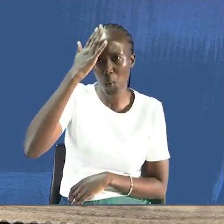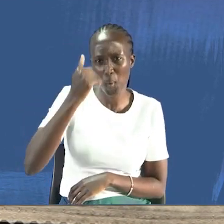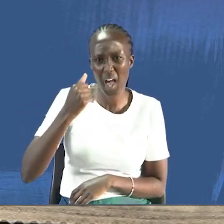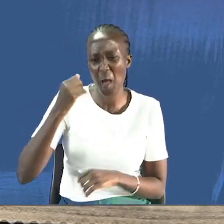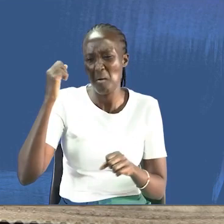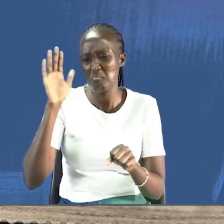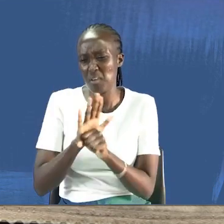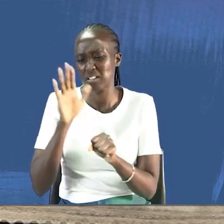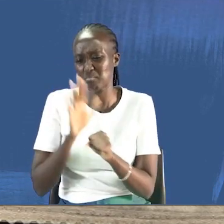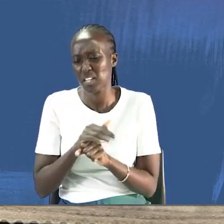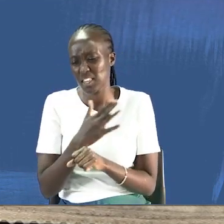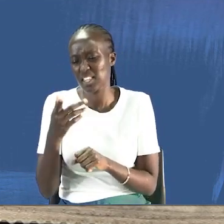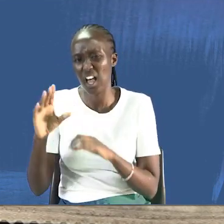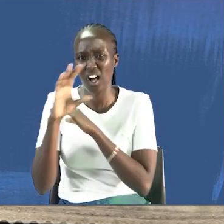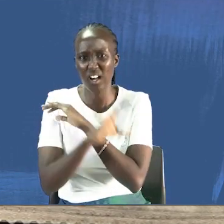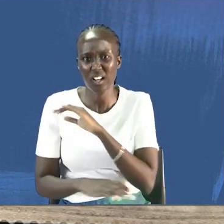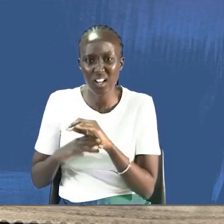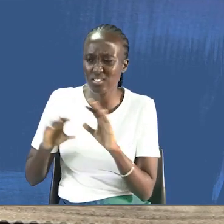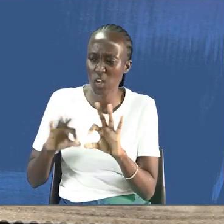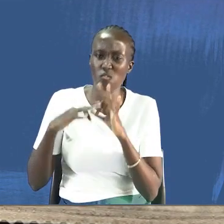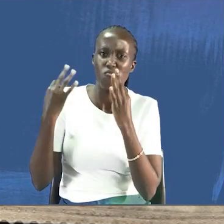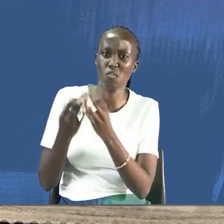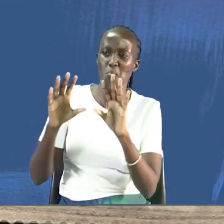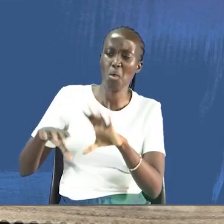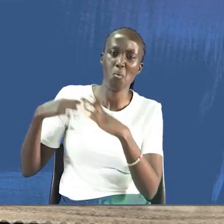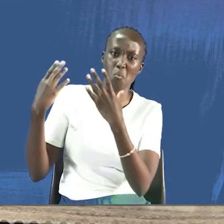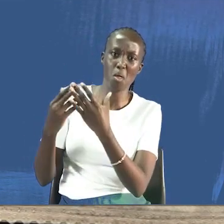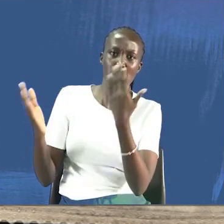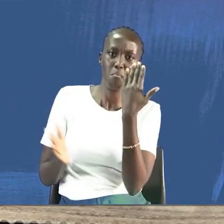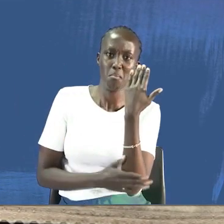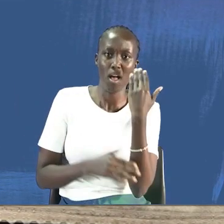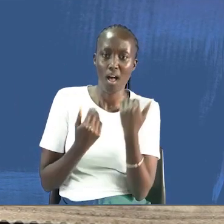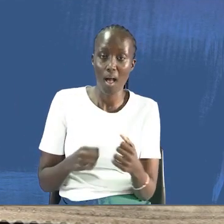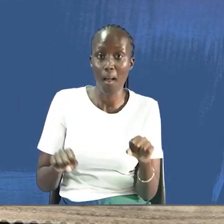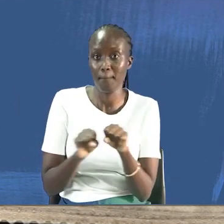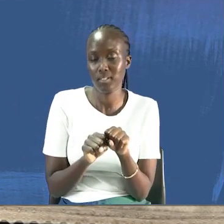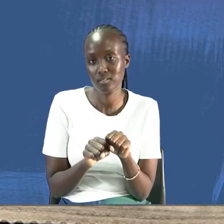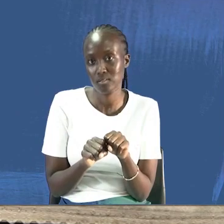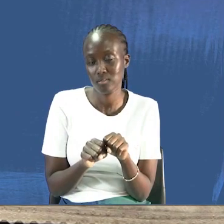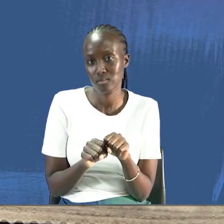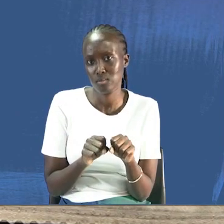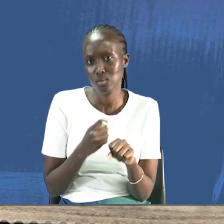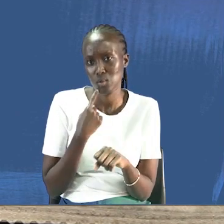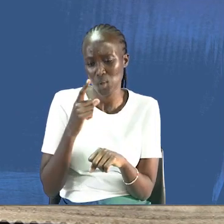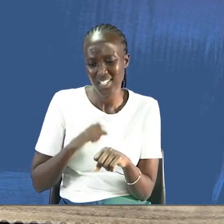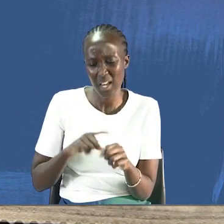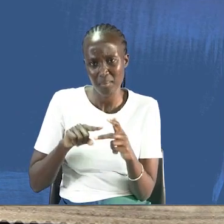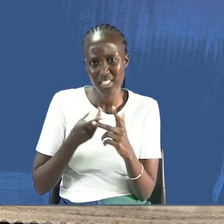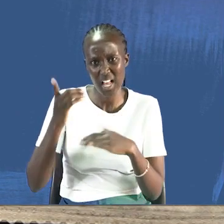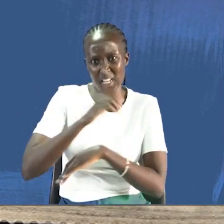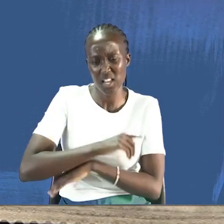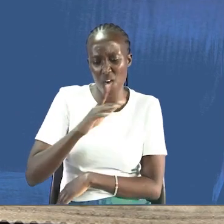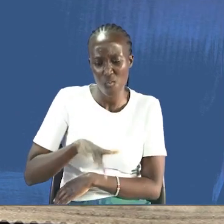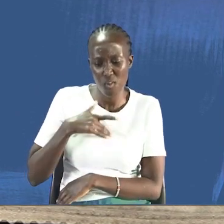the country, in the world, in their family, in their lives. And so once they begin their day like